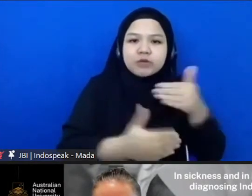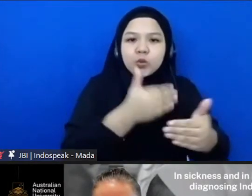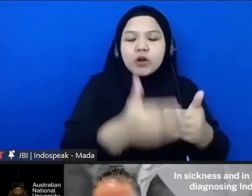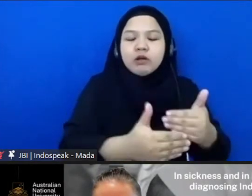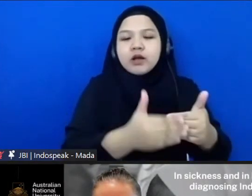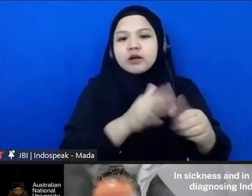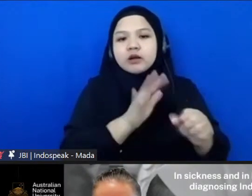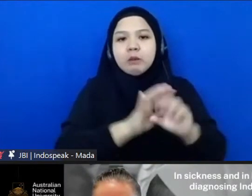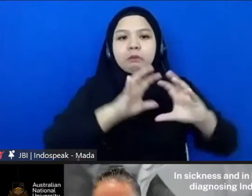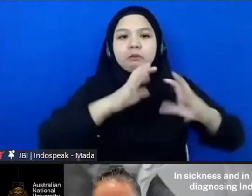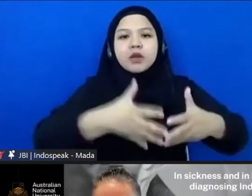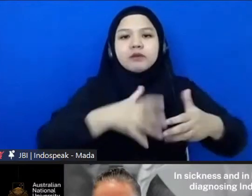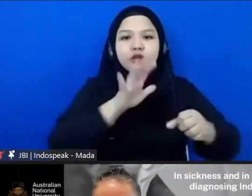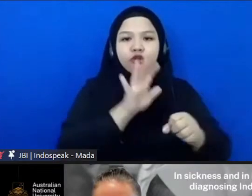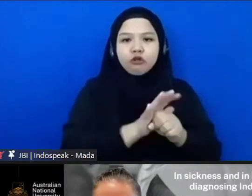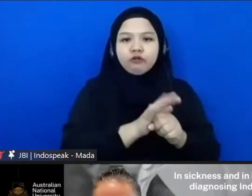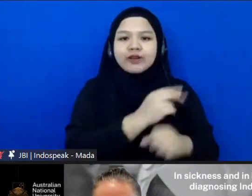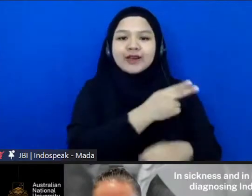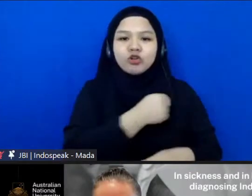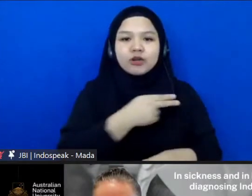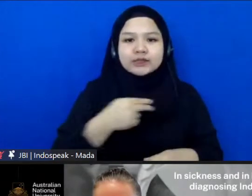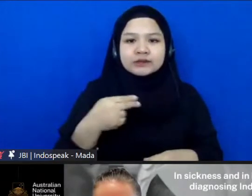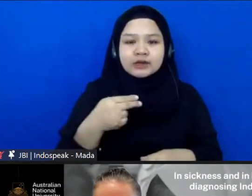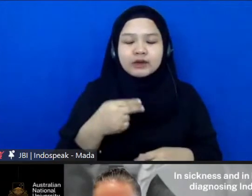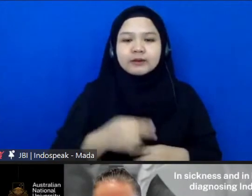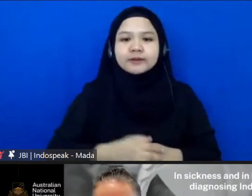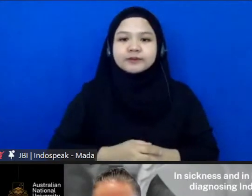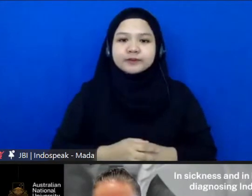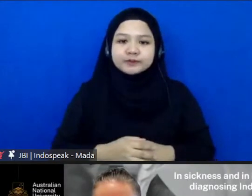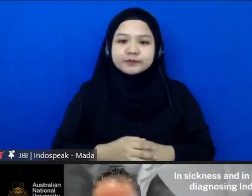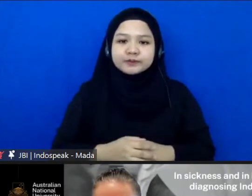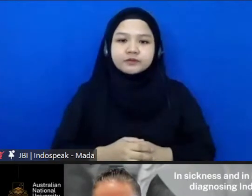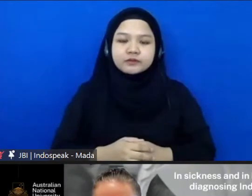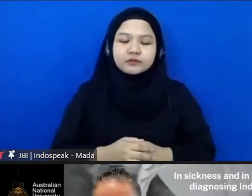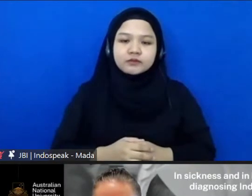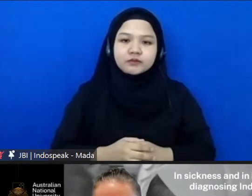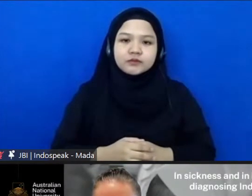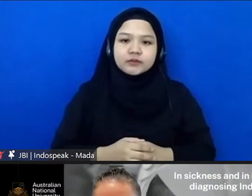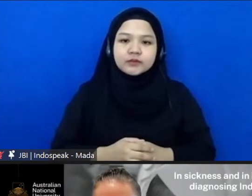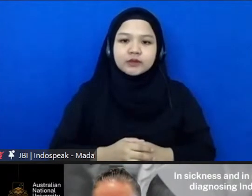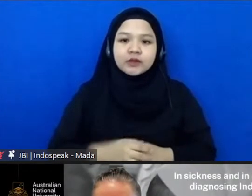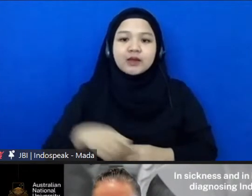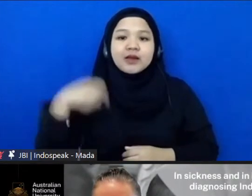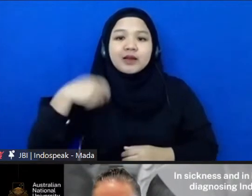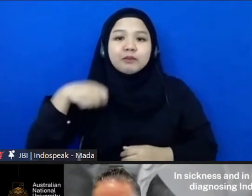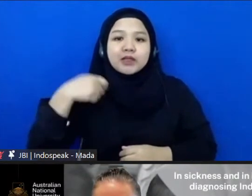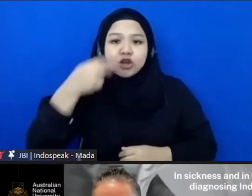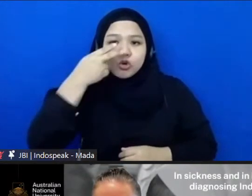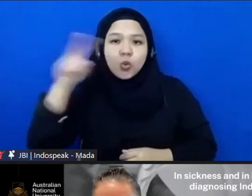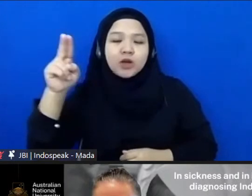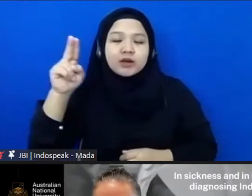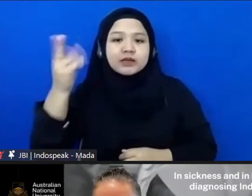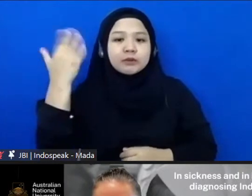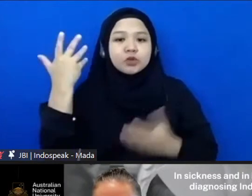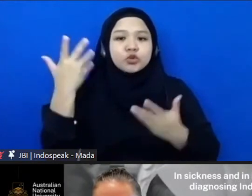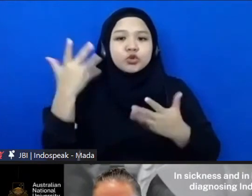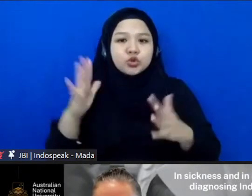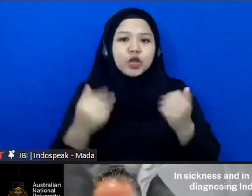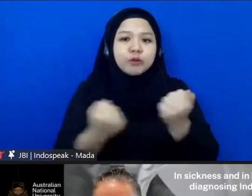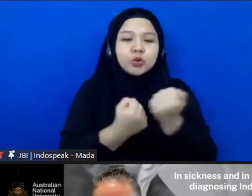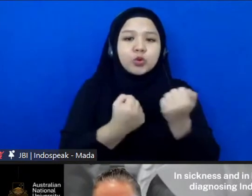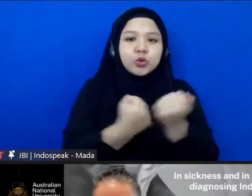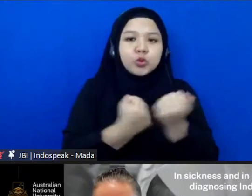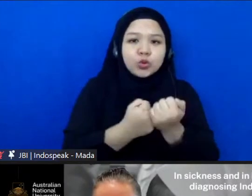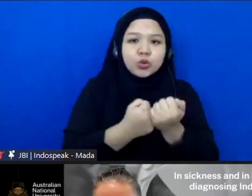announced by Foreign Minister Payne in Jakarta last week, will support local health responses, including the procurement